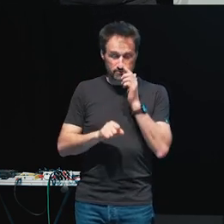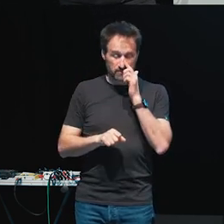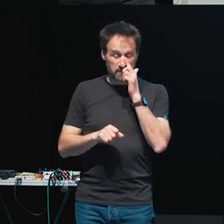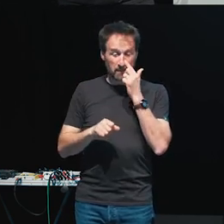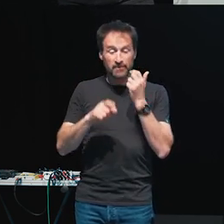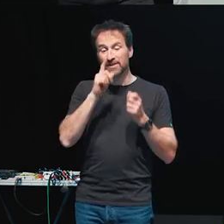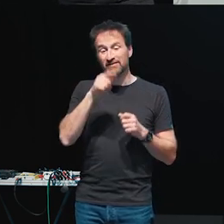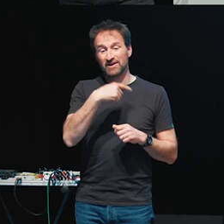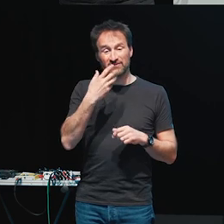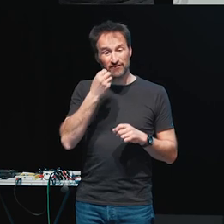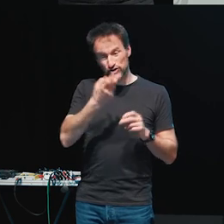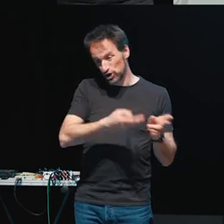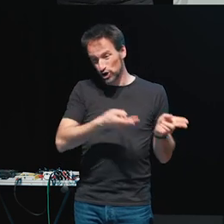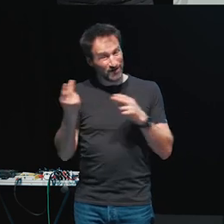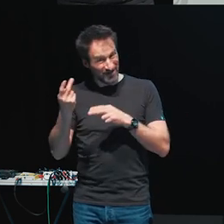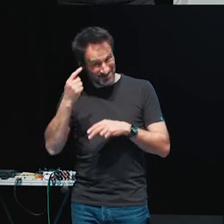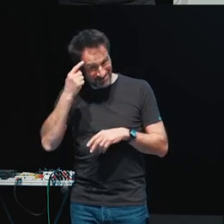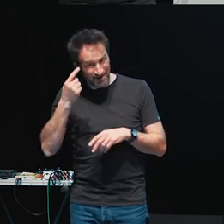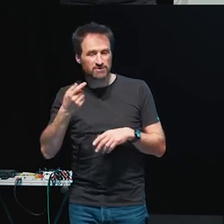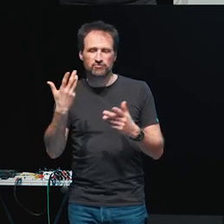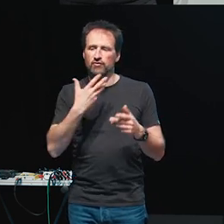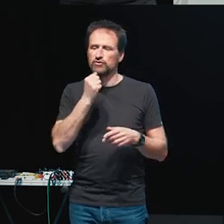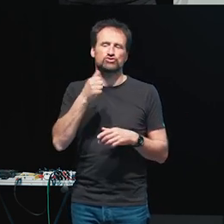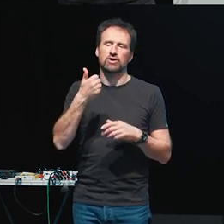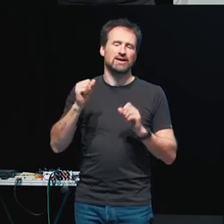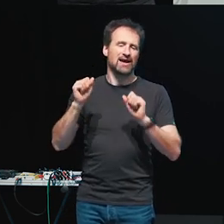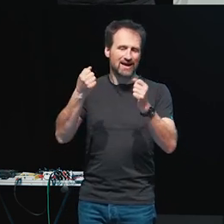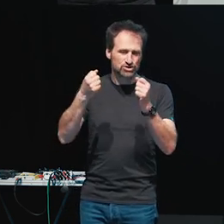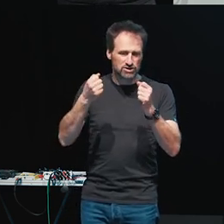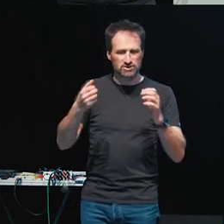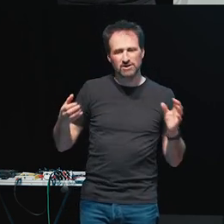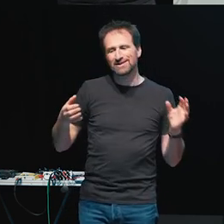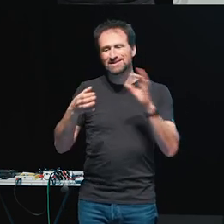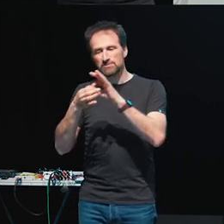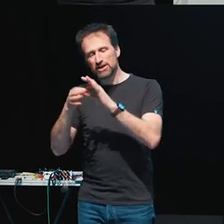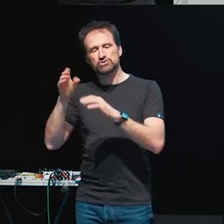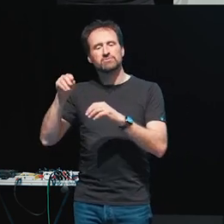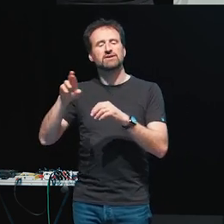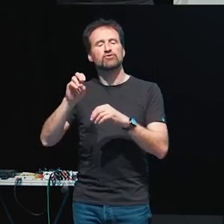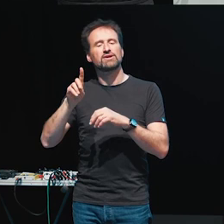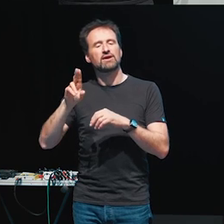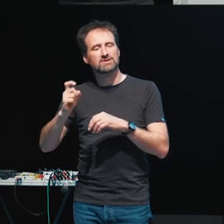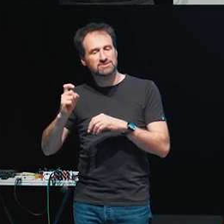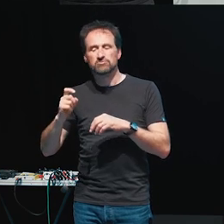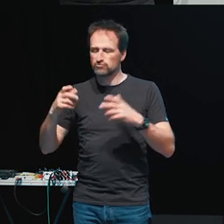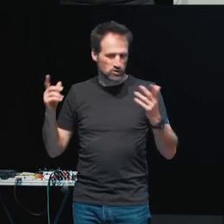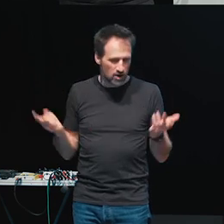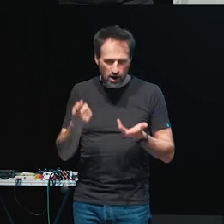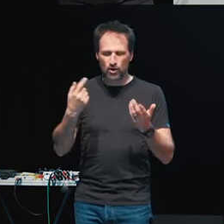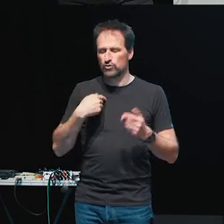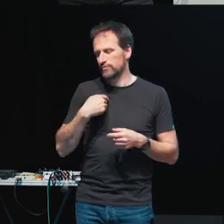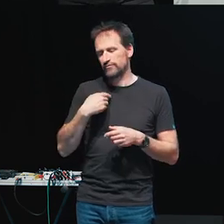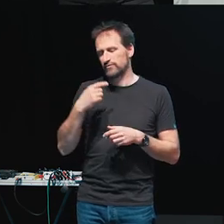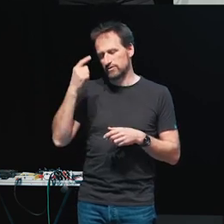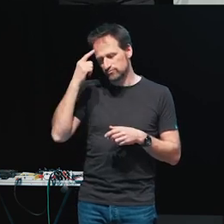sync backwards, we would want to dispatch an action, again, Redux. So for example, from header, when you click on this sorting, we would